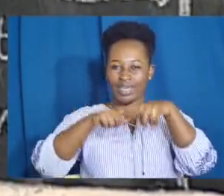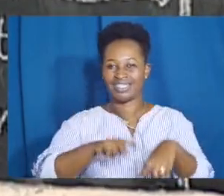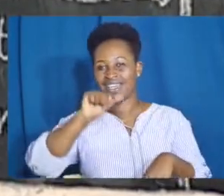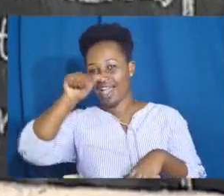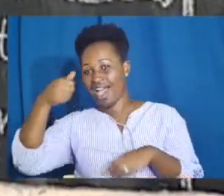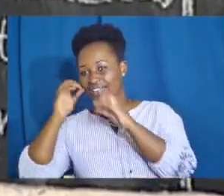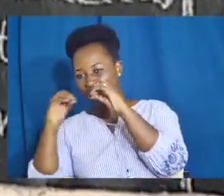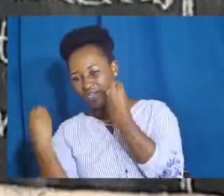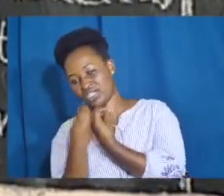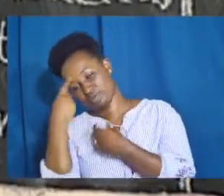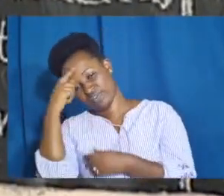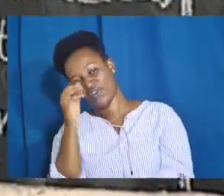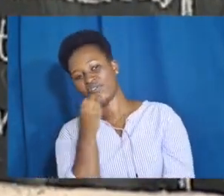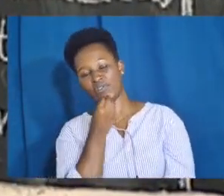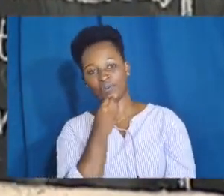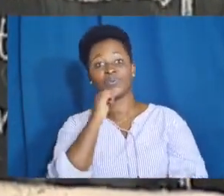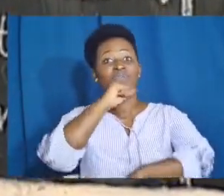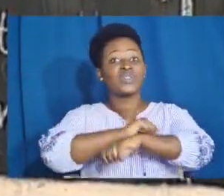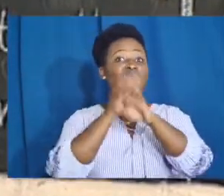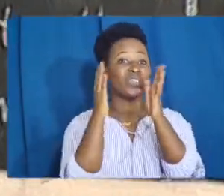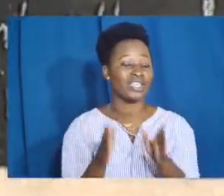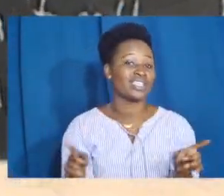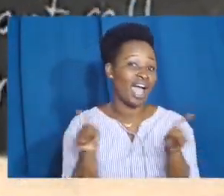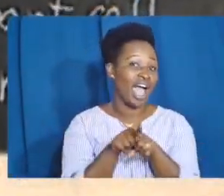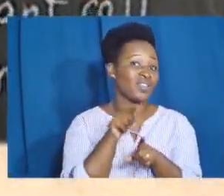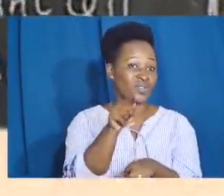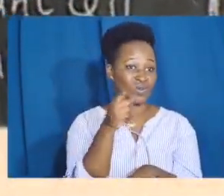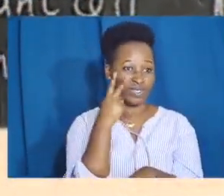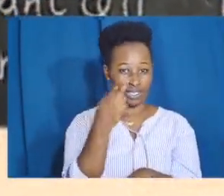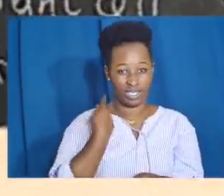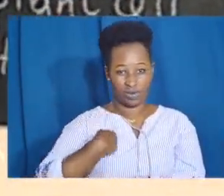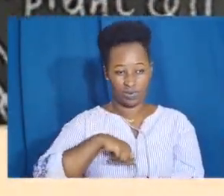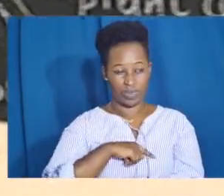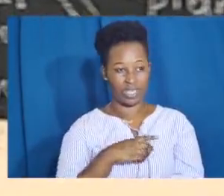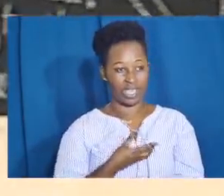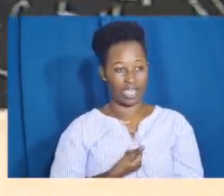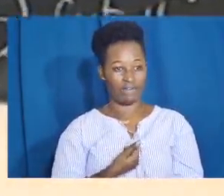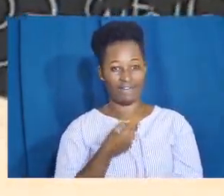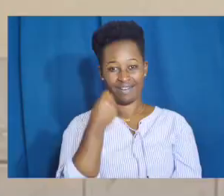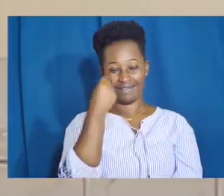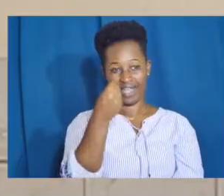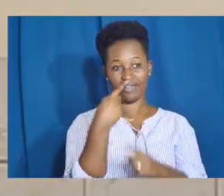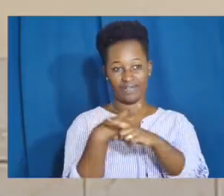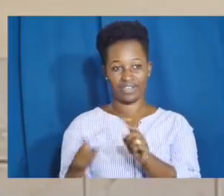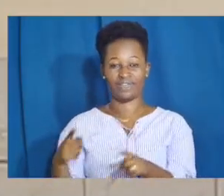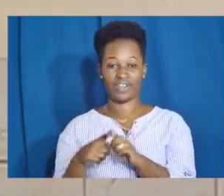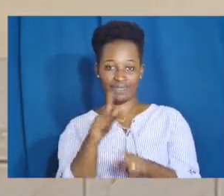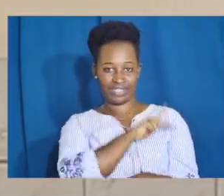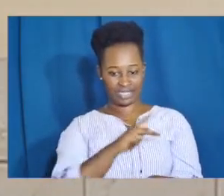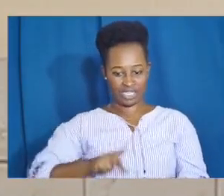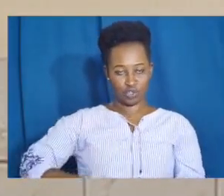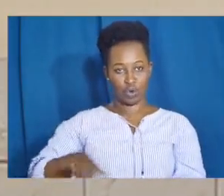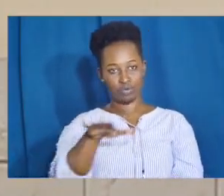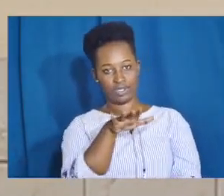organisms for food. Students, as you see, we have 5 different